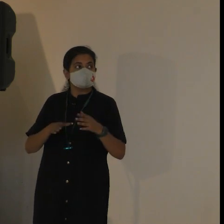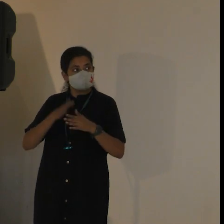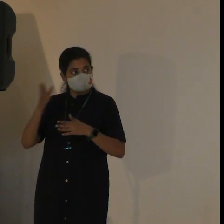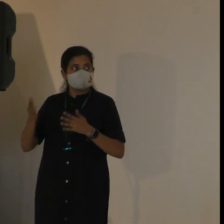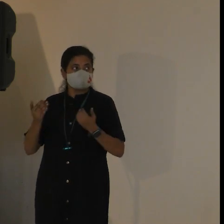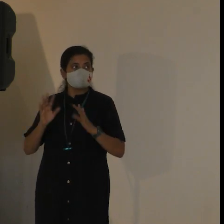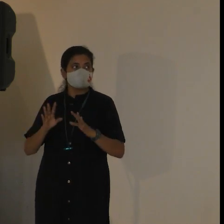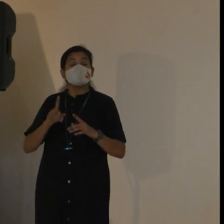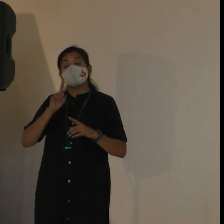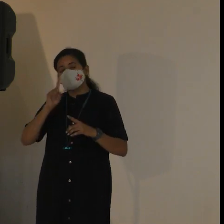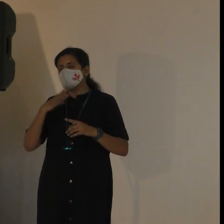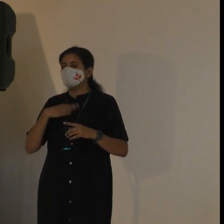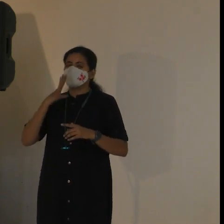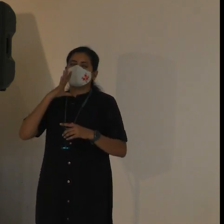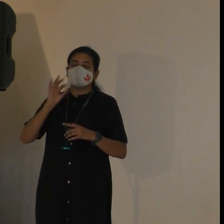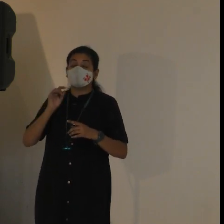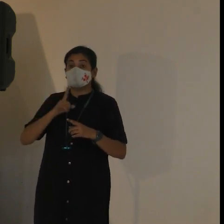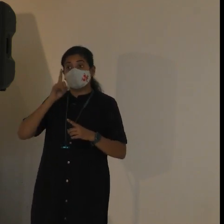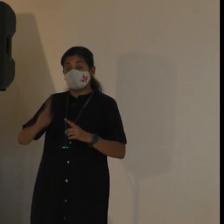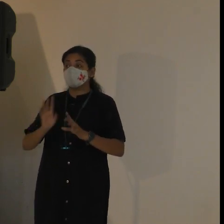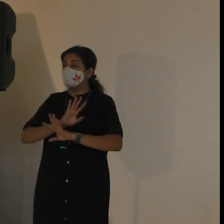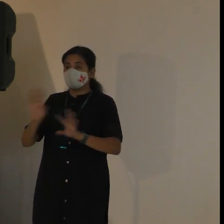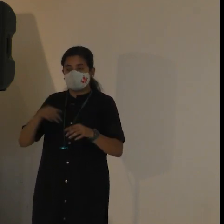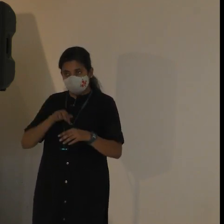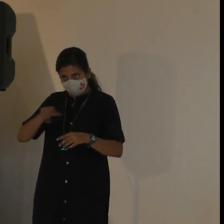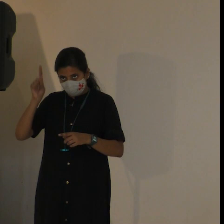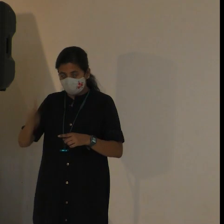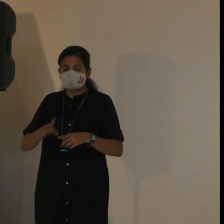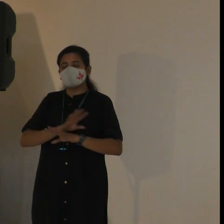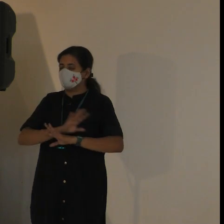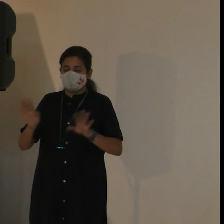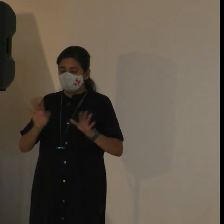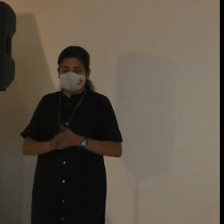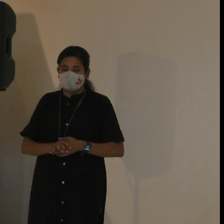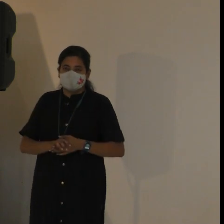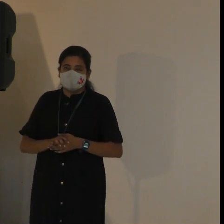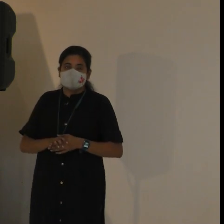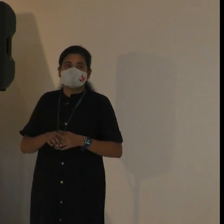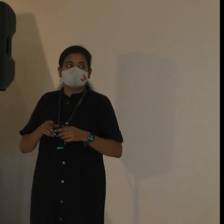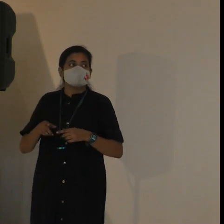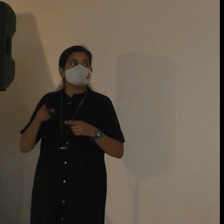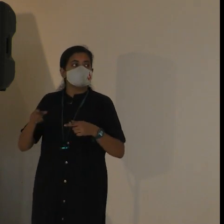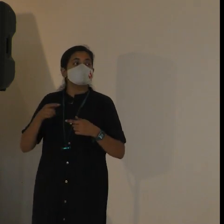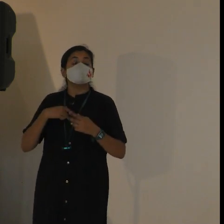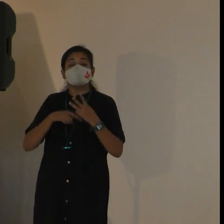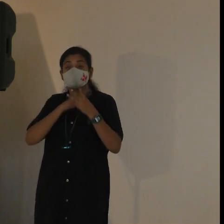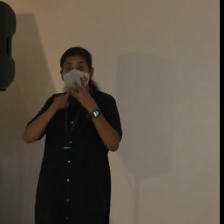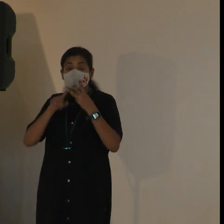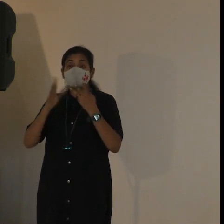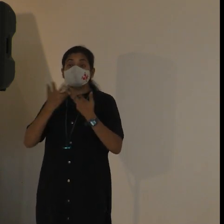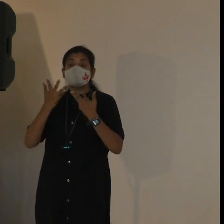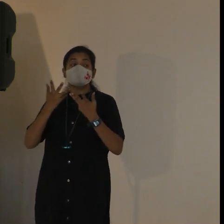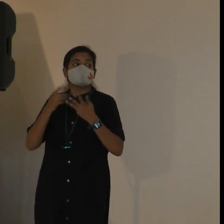digitally, but not necessarily with regards to footfall, and which kind of bleeds into my third reason,